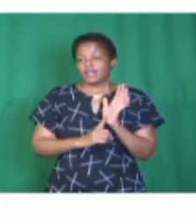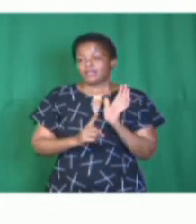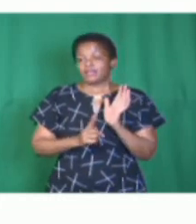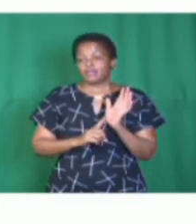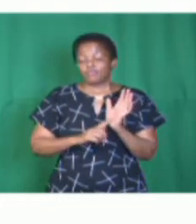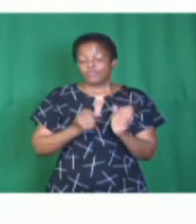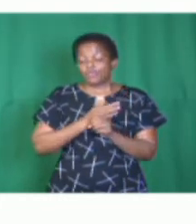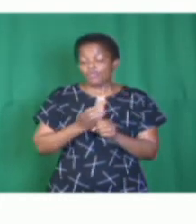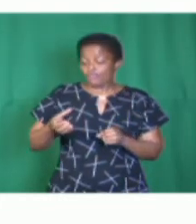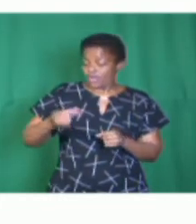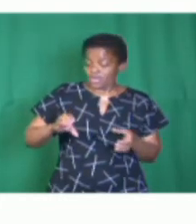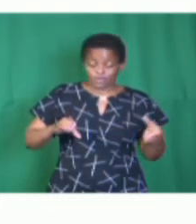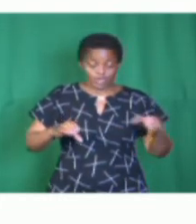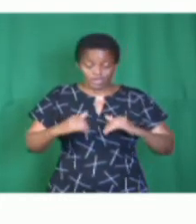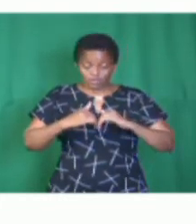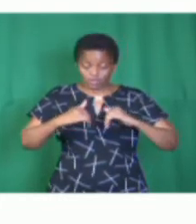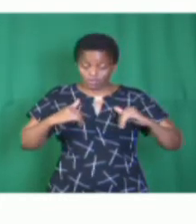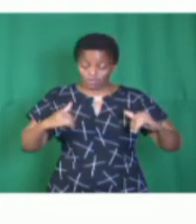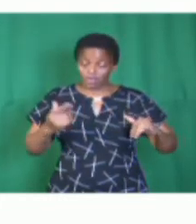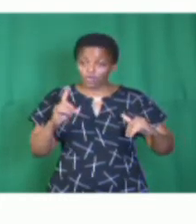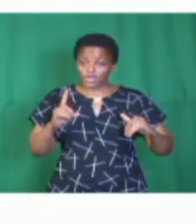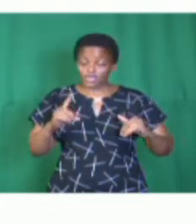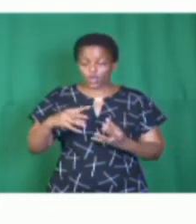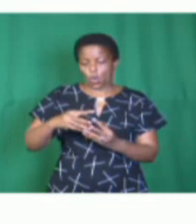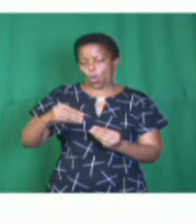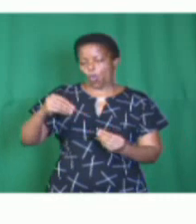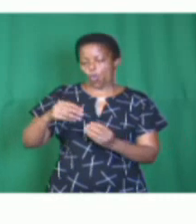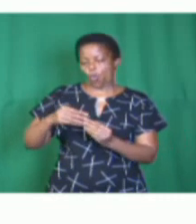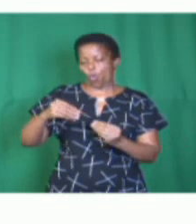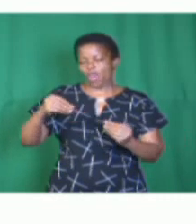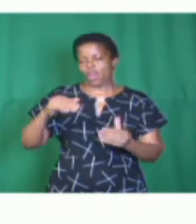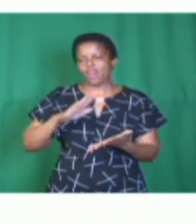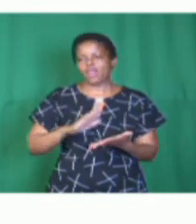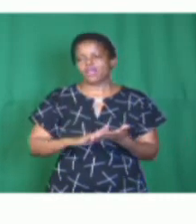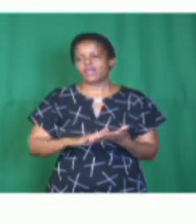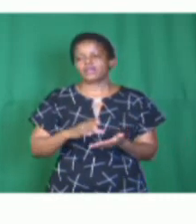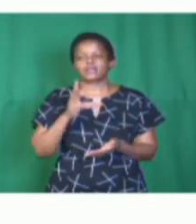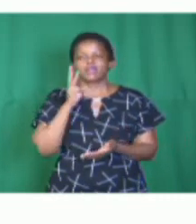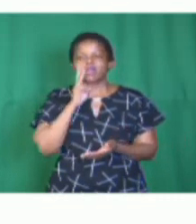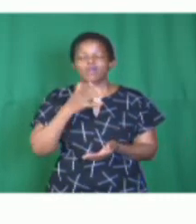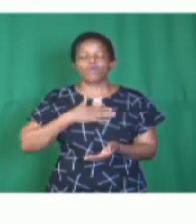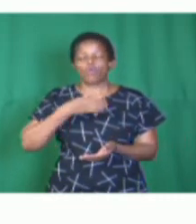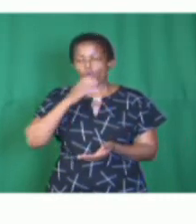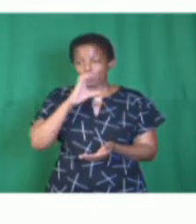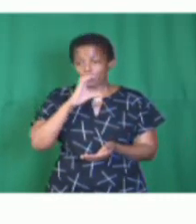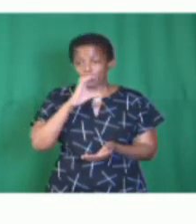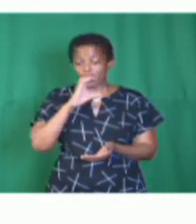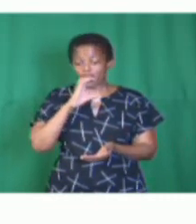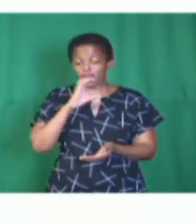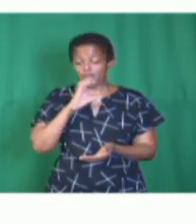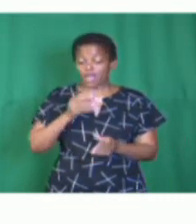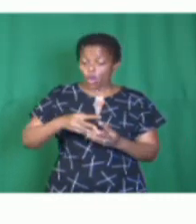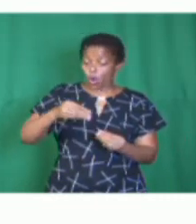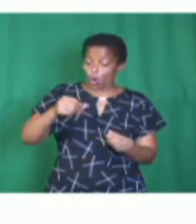liquid could be oil and water. So here oil is less dense than